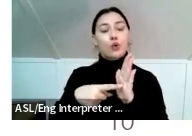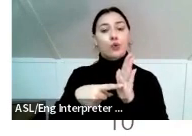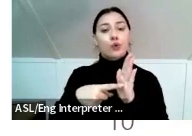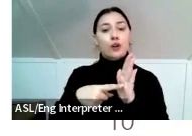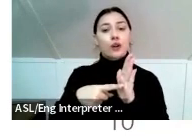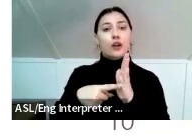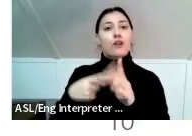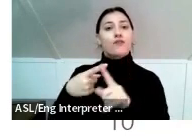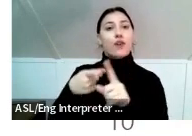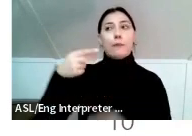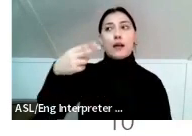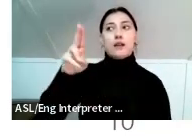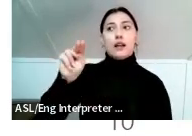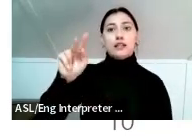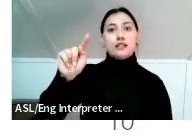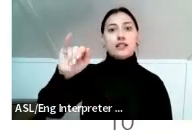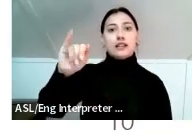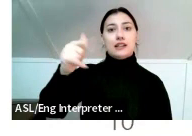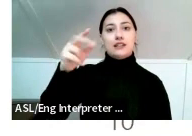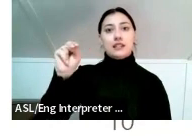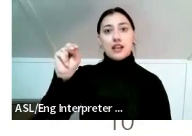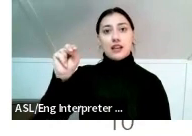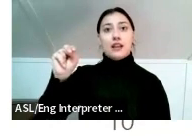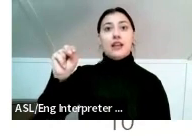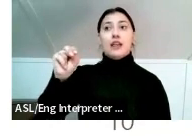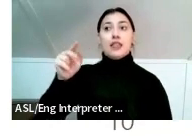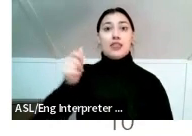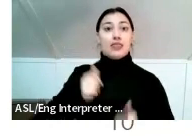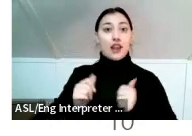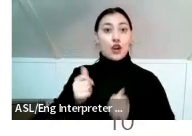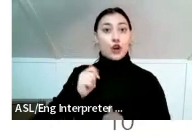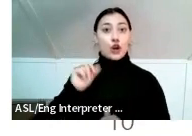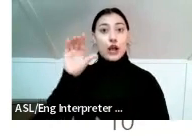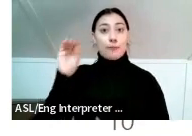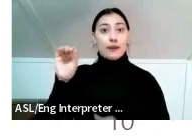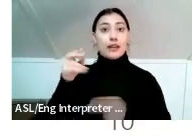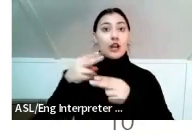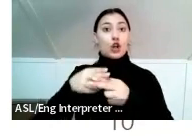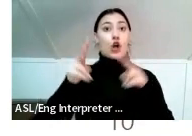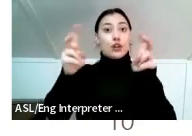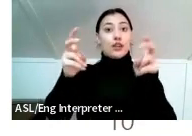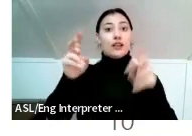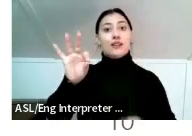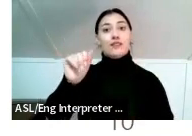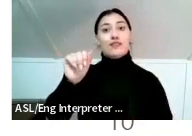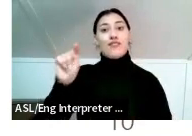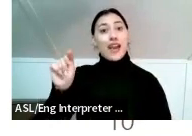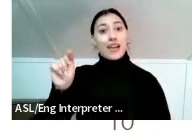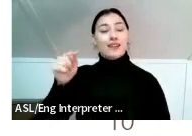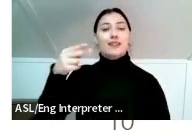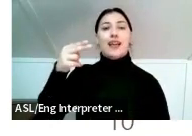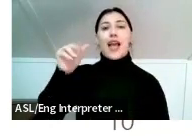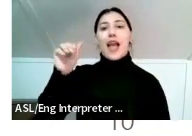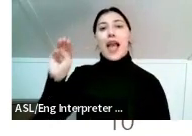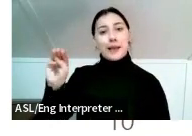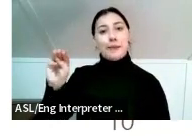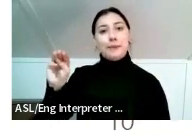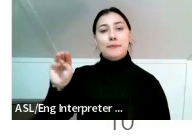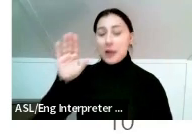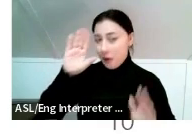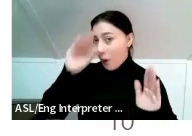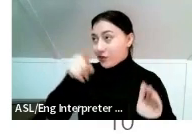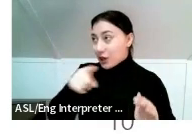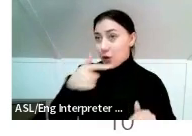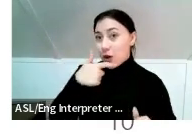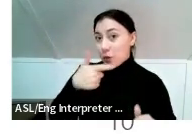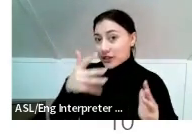Huntington Theater Company's production of Fat Ham, and I hope everyone got to see that. So the slide is about